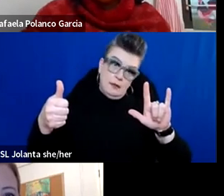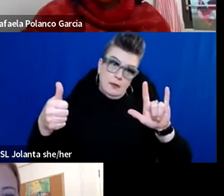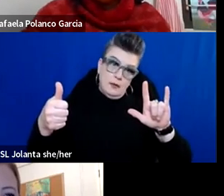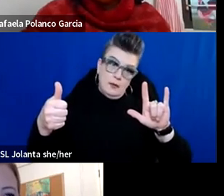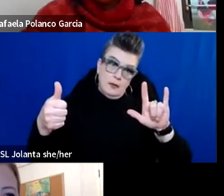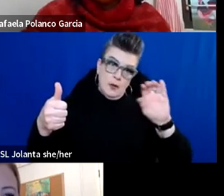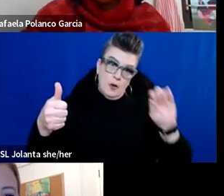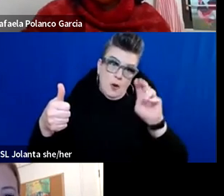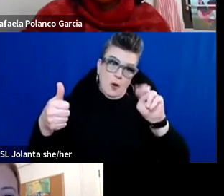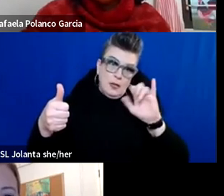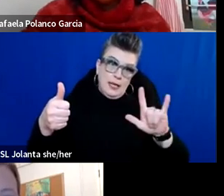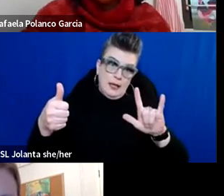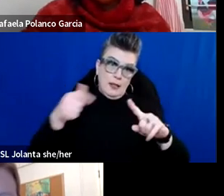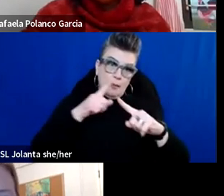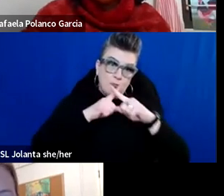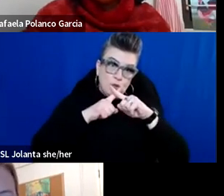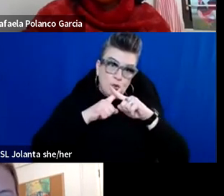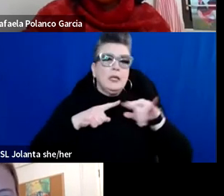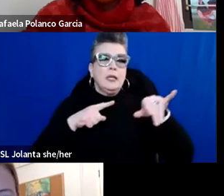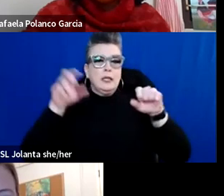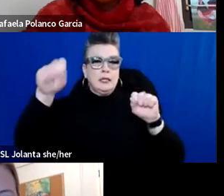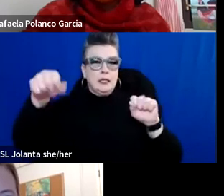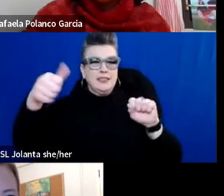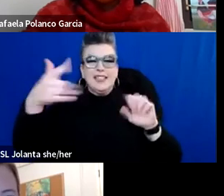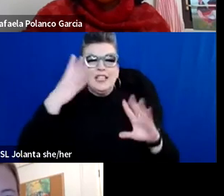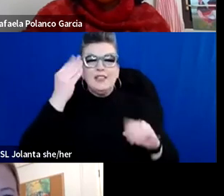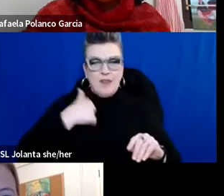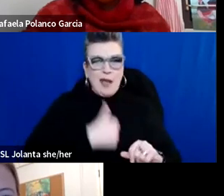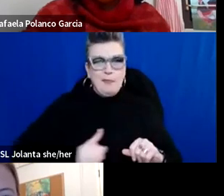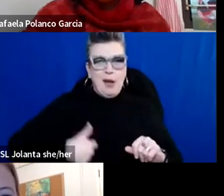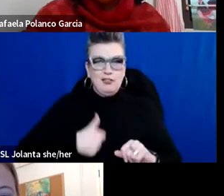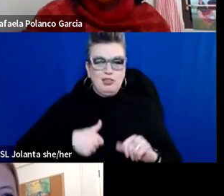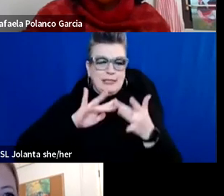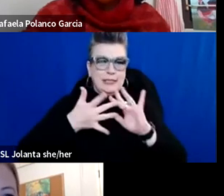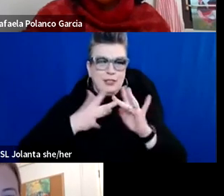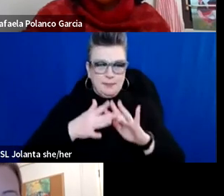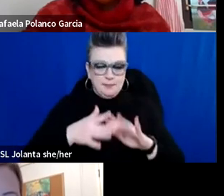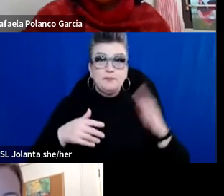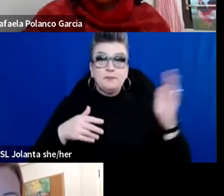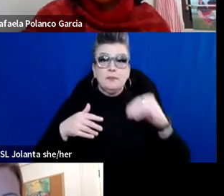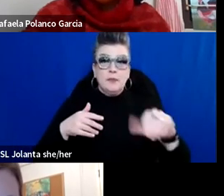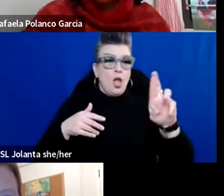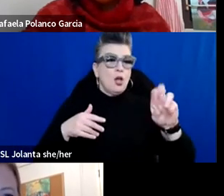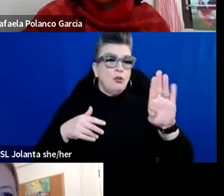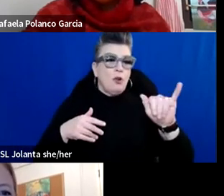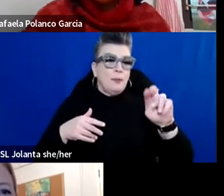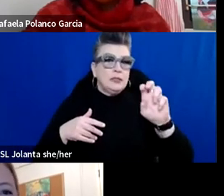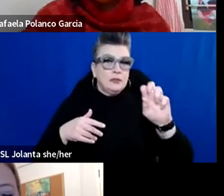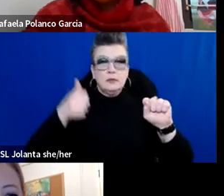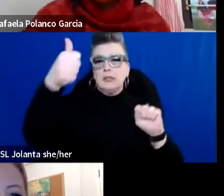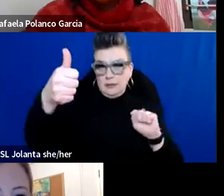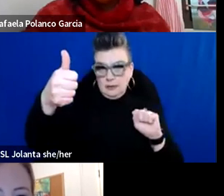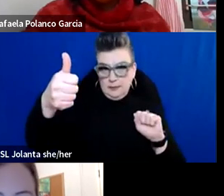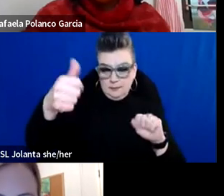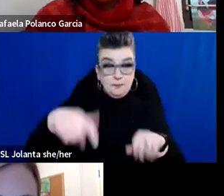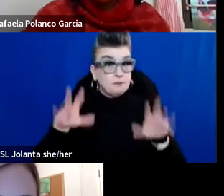mr o'neill muted yes thank you i apologize yes thank you this is robinson yes thank you the